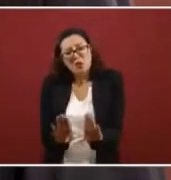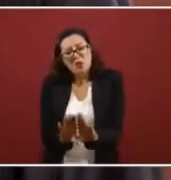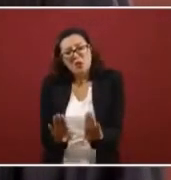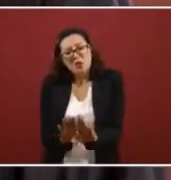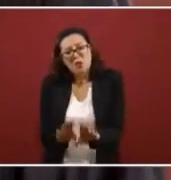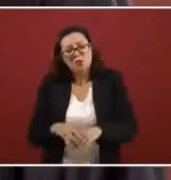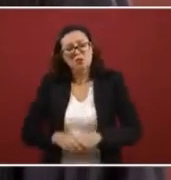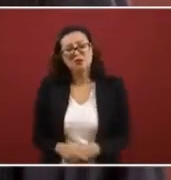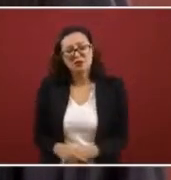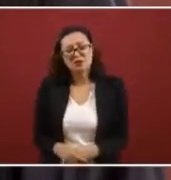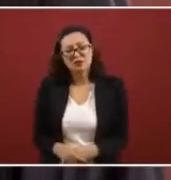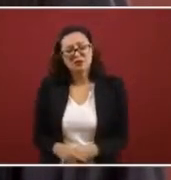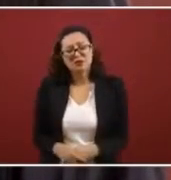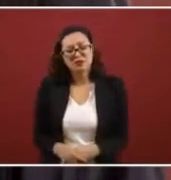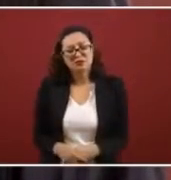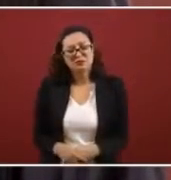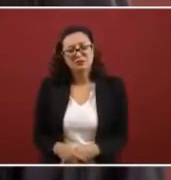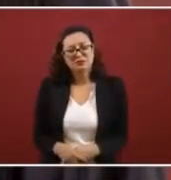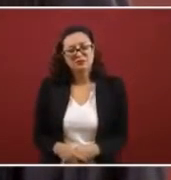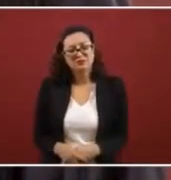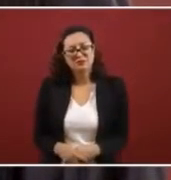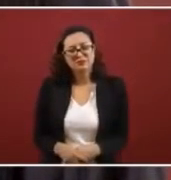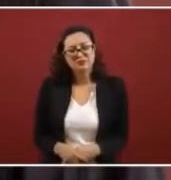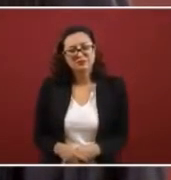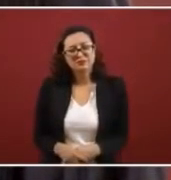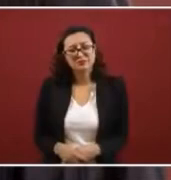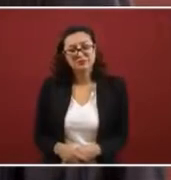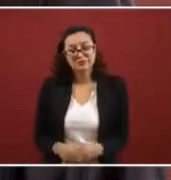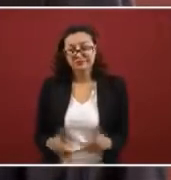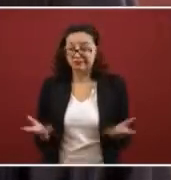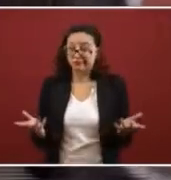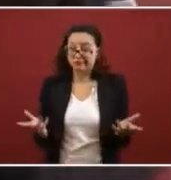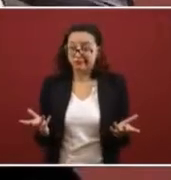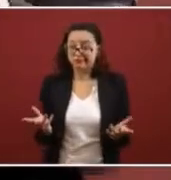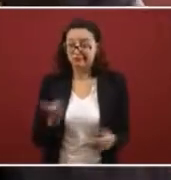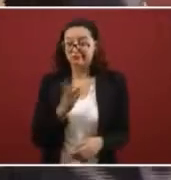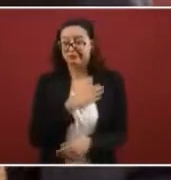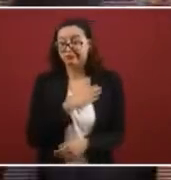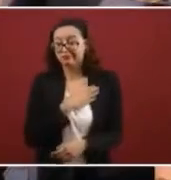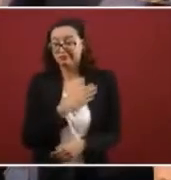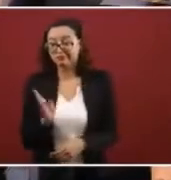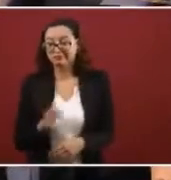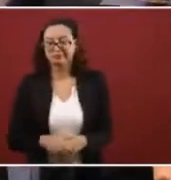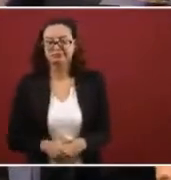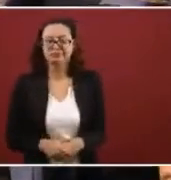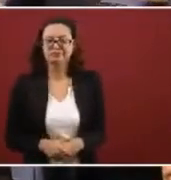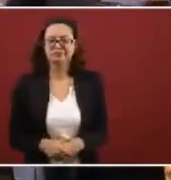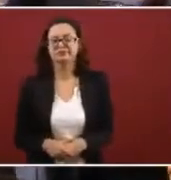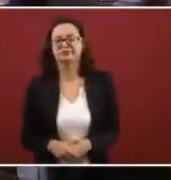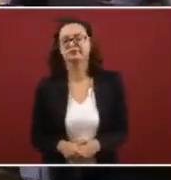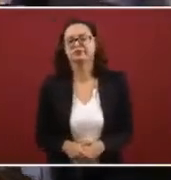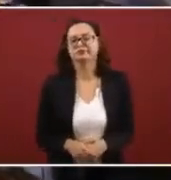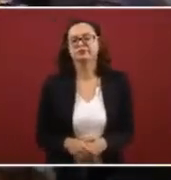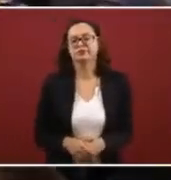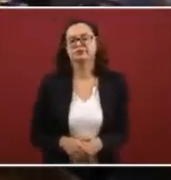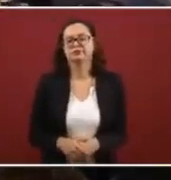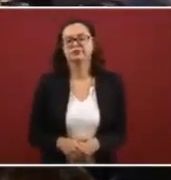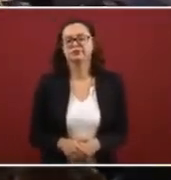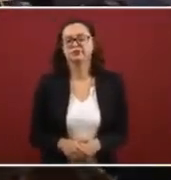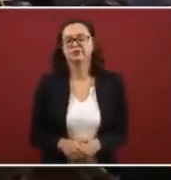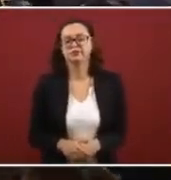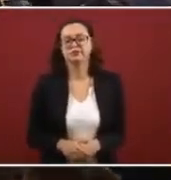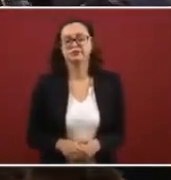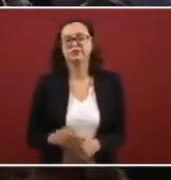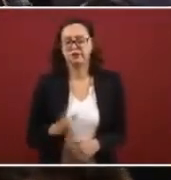Ni siquiera la información. If you don't even have that basic information. Bueno, pero eso es un asunto. Sí, so that's one matter. Pero, ¿saben?